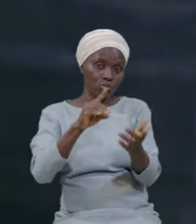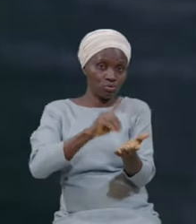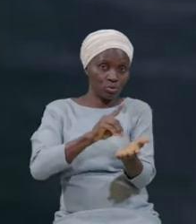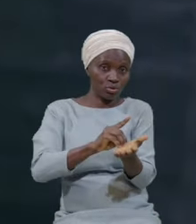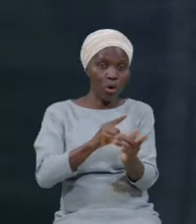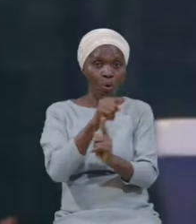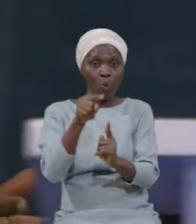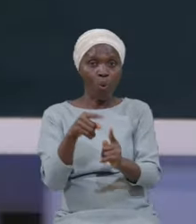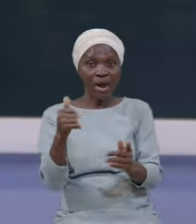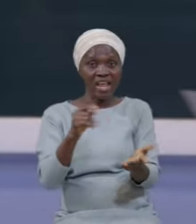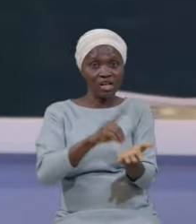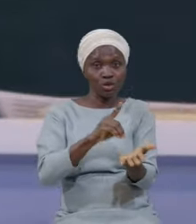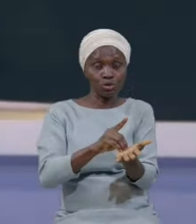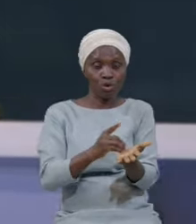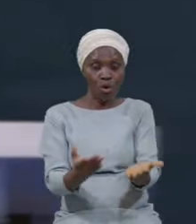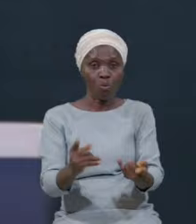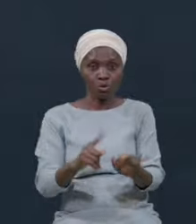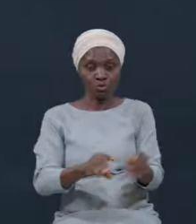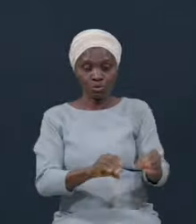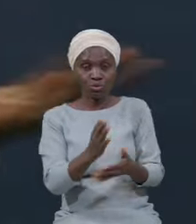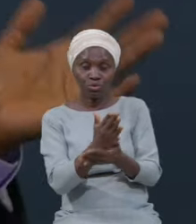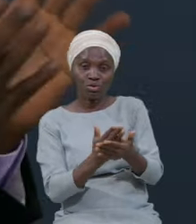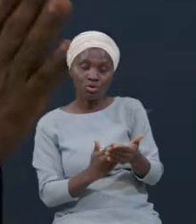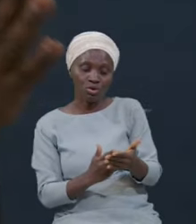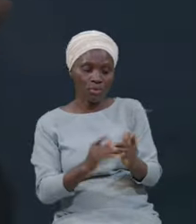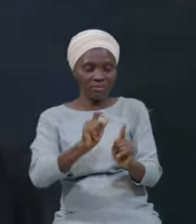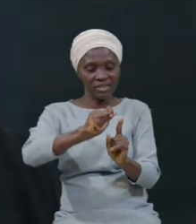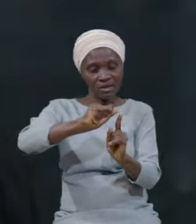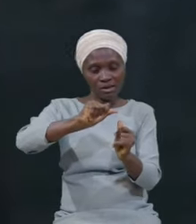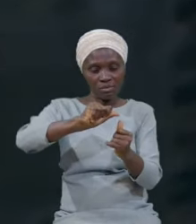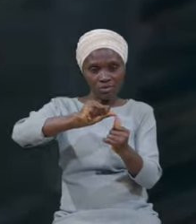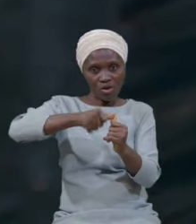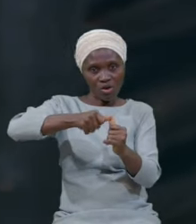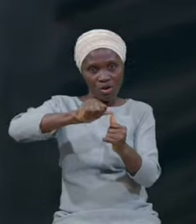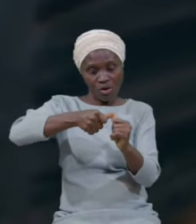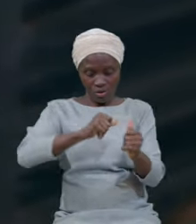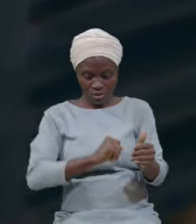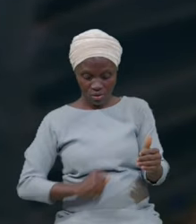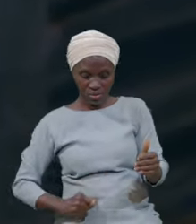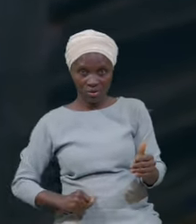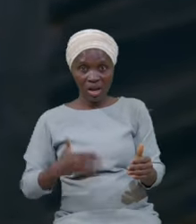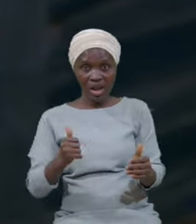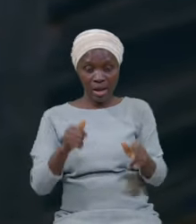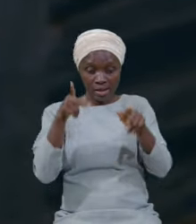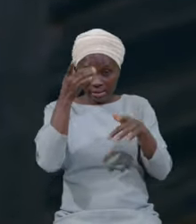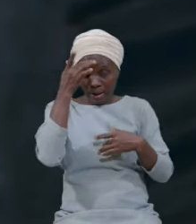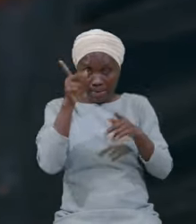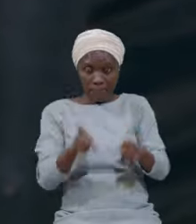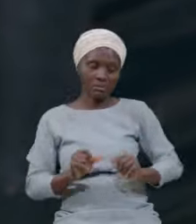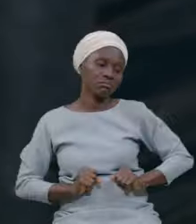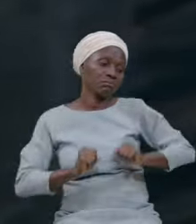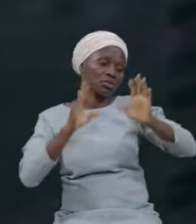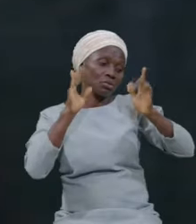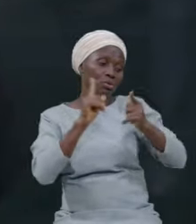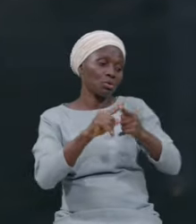operation, the patient totally submits. He says, all is in your hand, doctor. And you